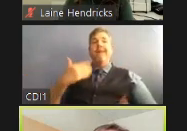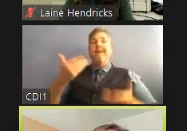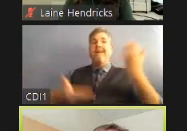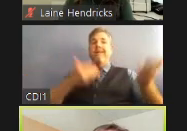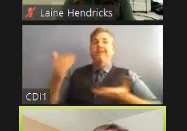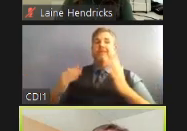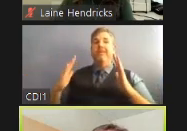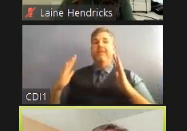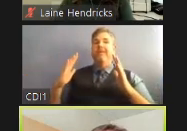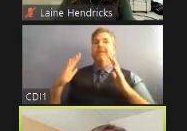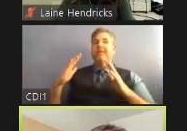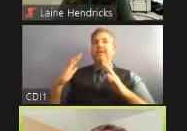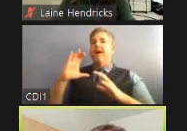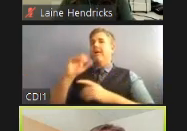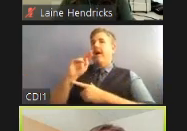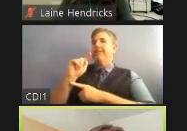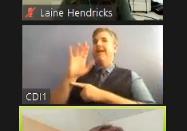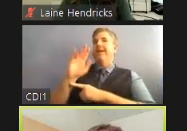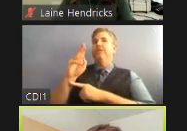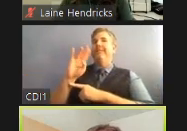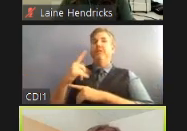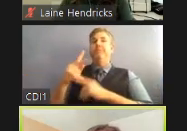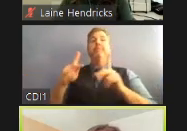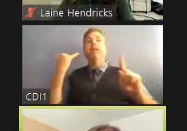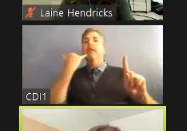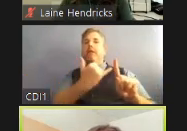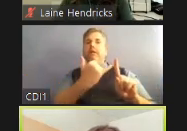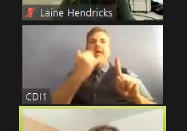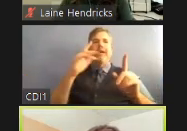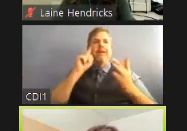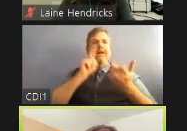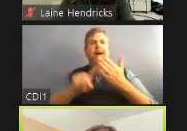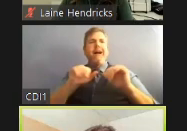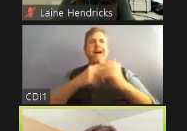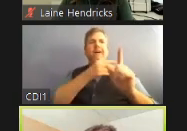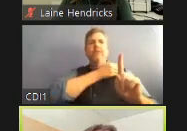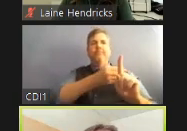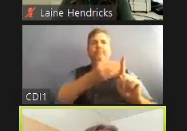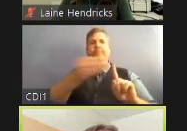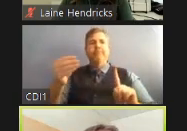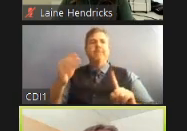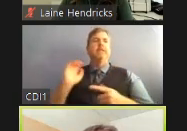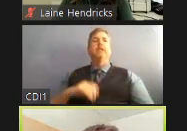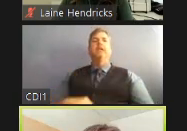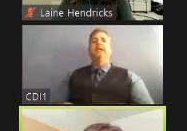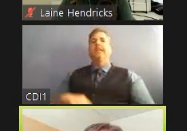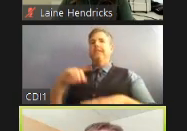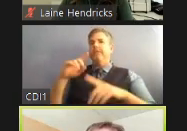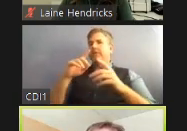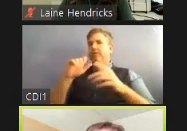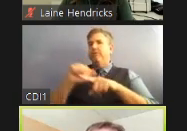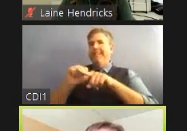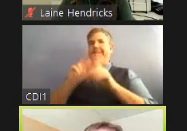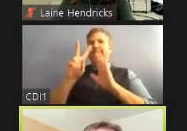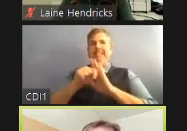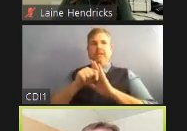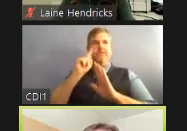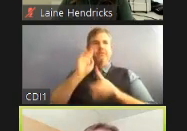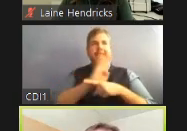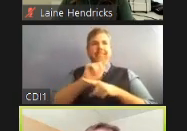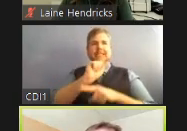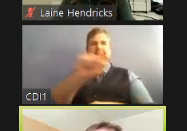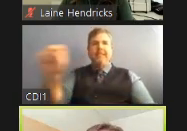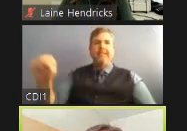There's been a training video for Canal businesses to craft what I mentioned, that site-specific protection plan. The